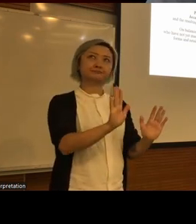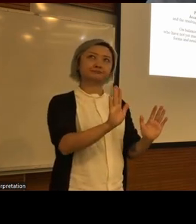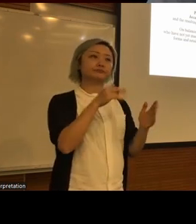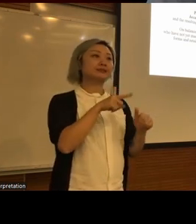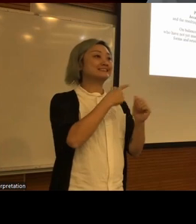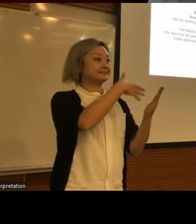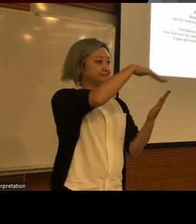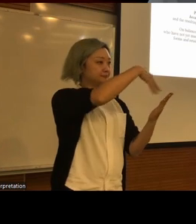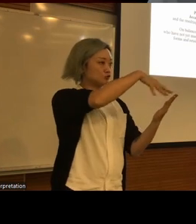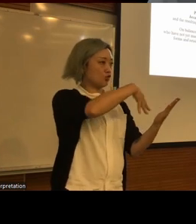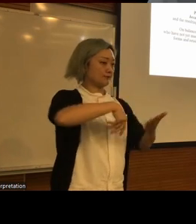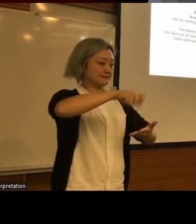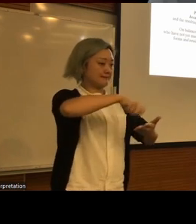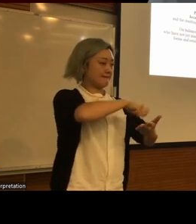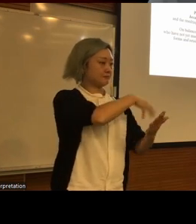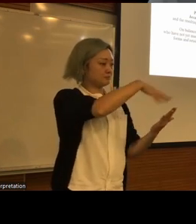written, from text.